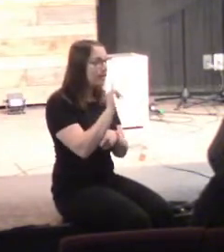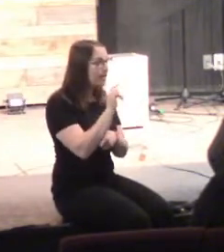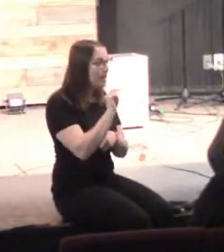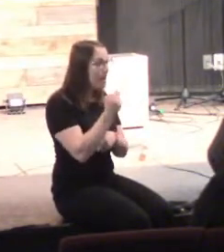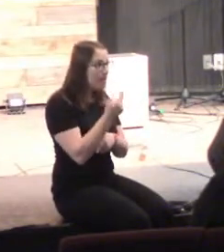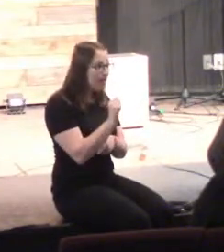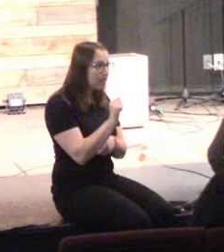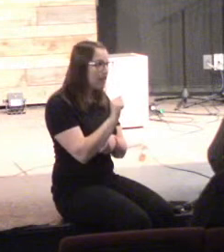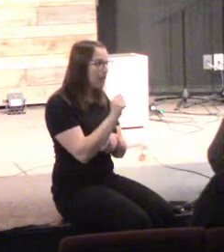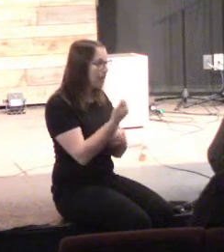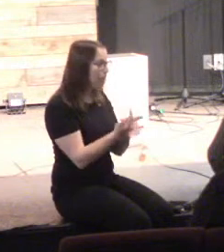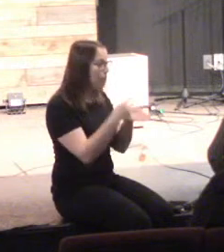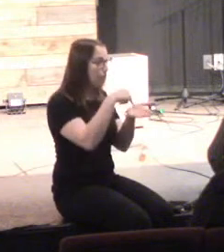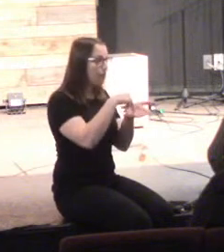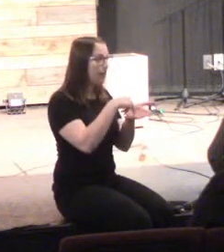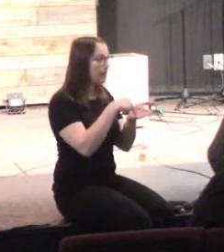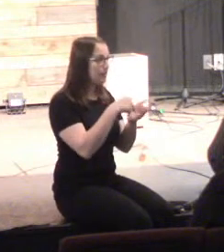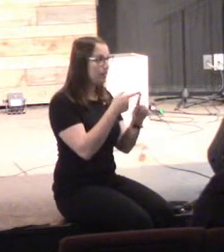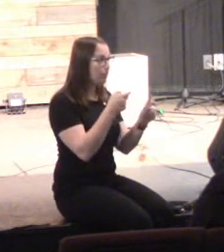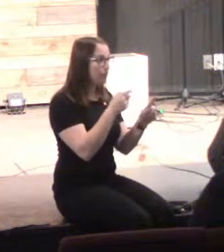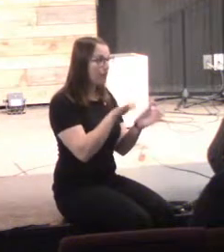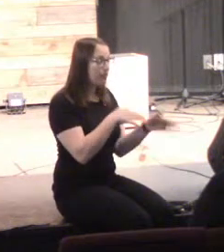how fast that spread?